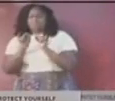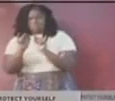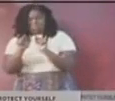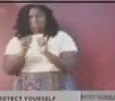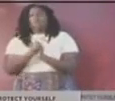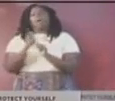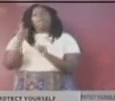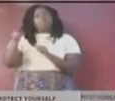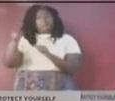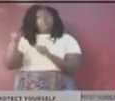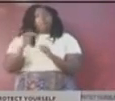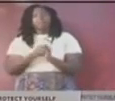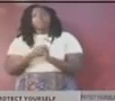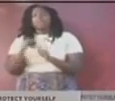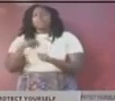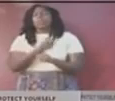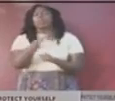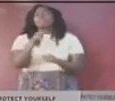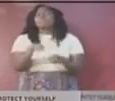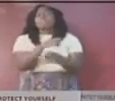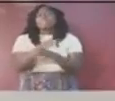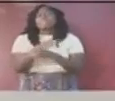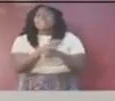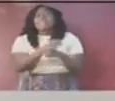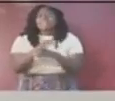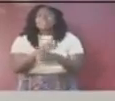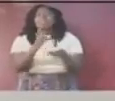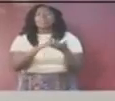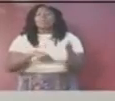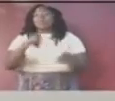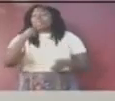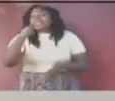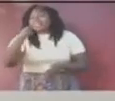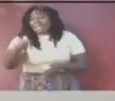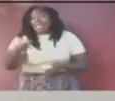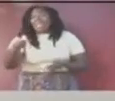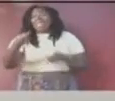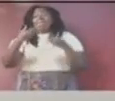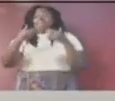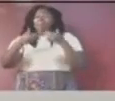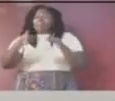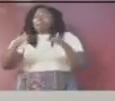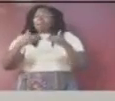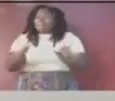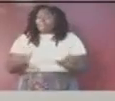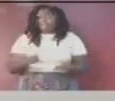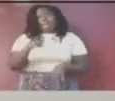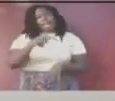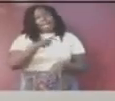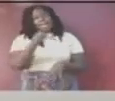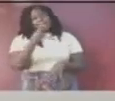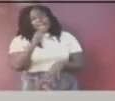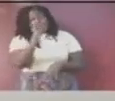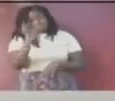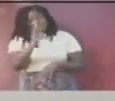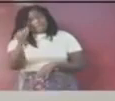have a duty to be careful what we say in the public domain. I said at the press conference on